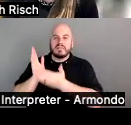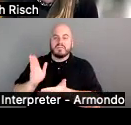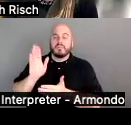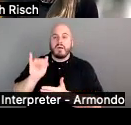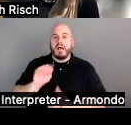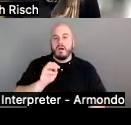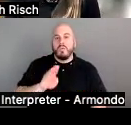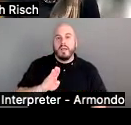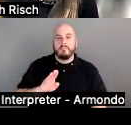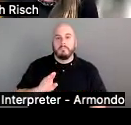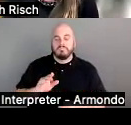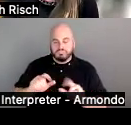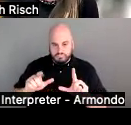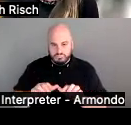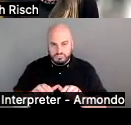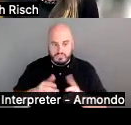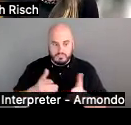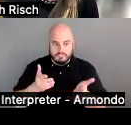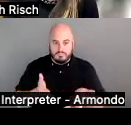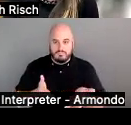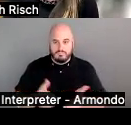there you are, right?